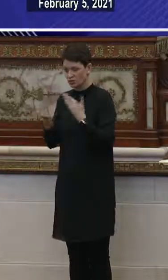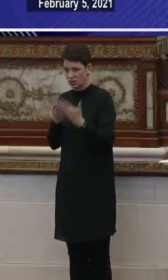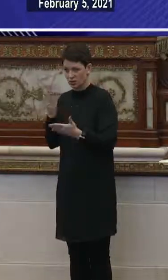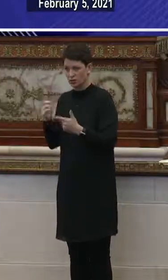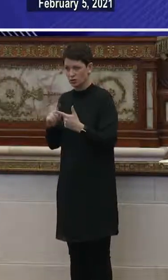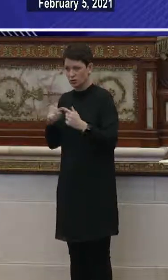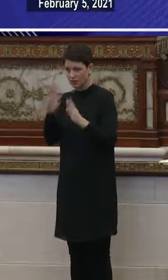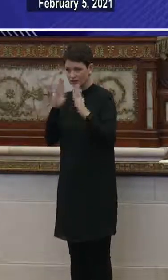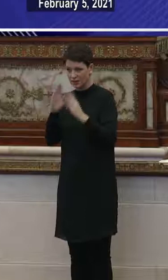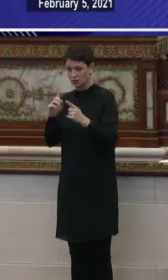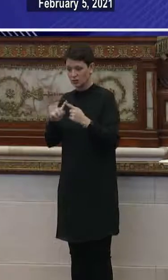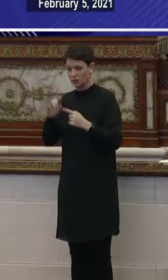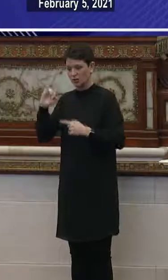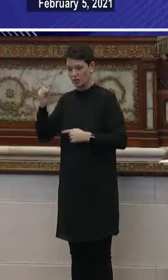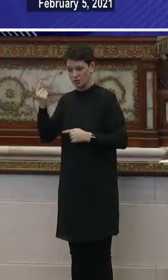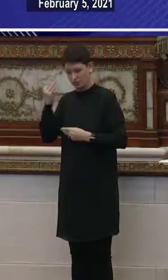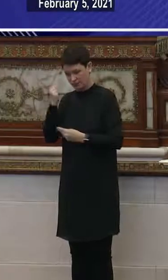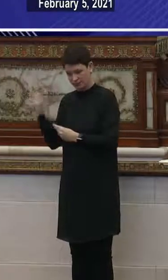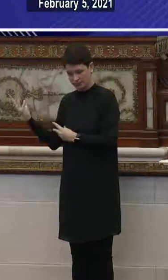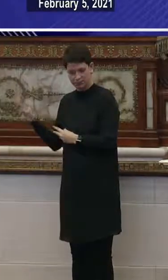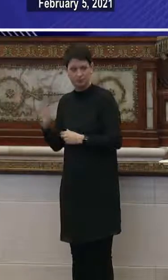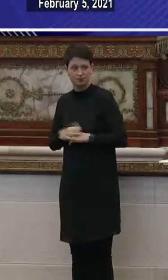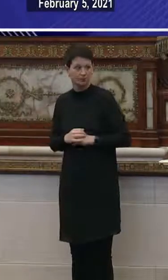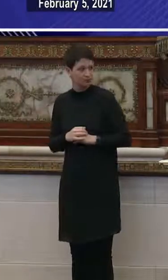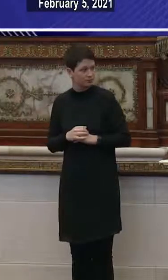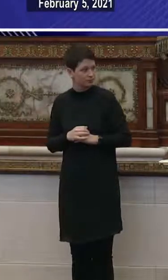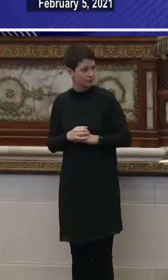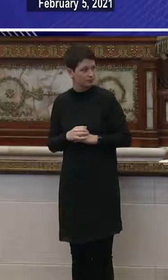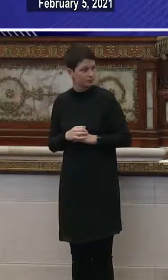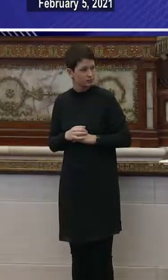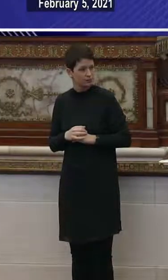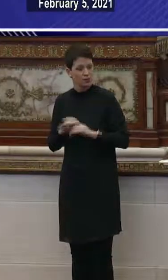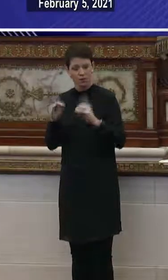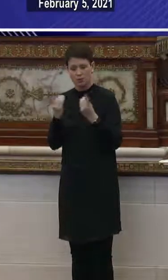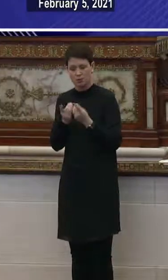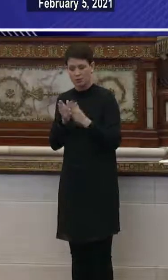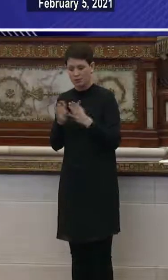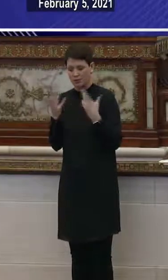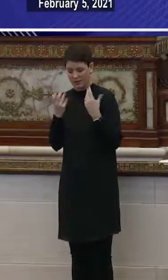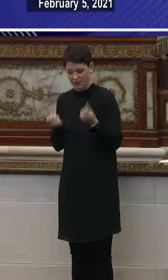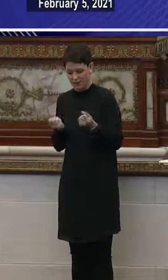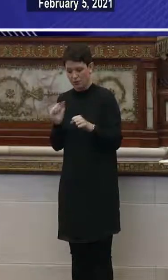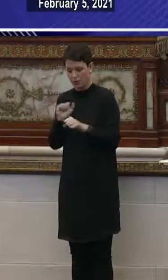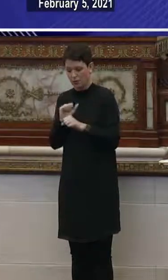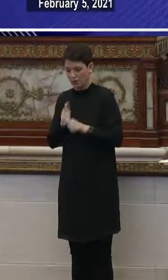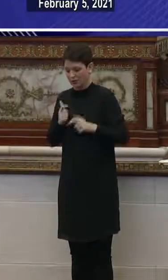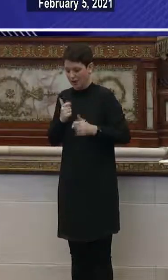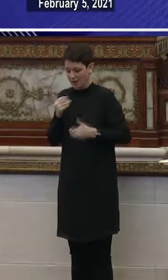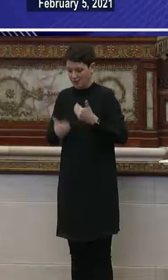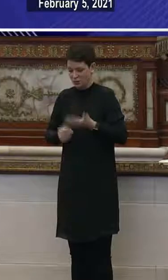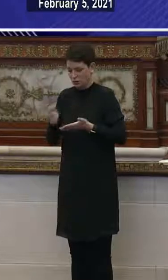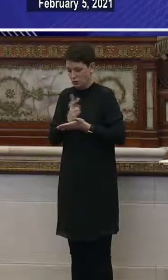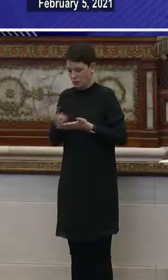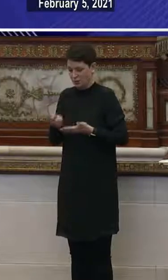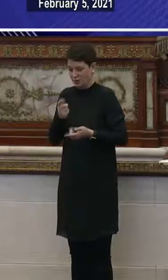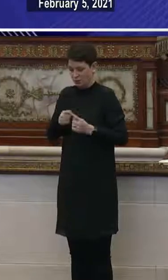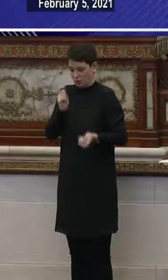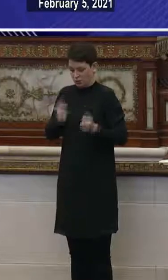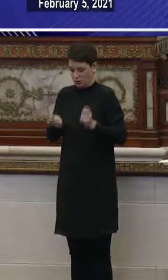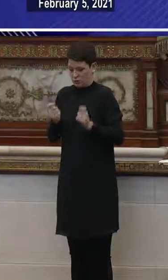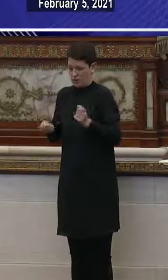the attention of the Inspector General. At the Department of Public Health, we've been working quickly in the past week to meet those